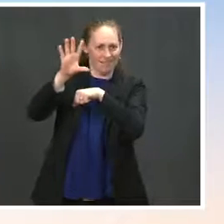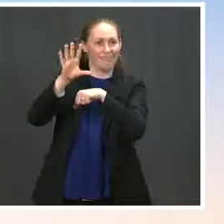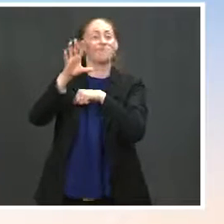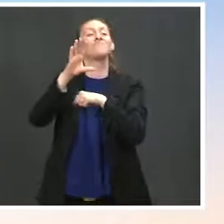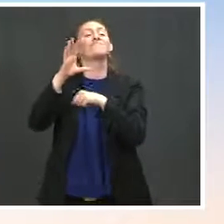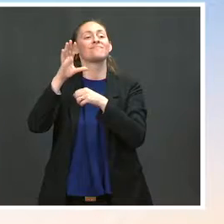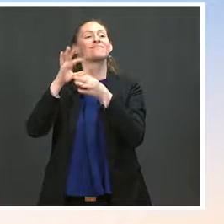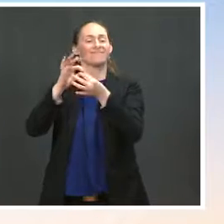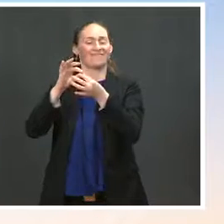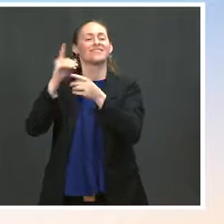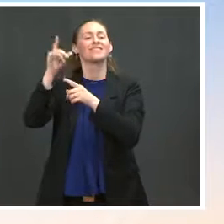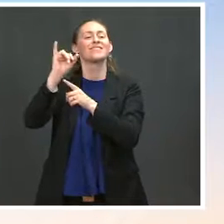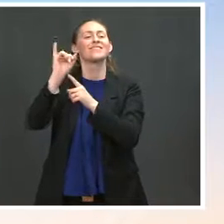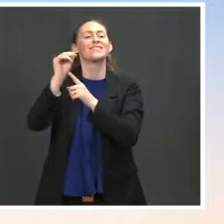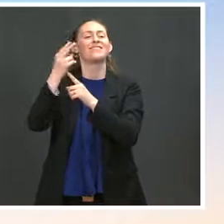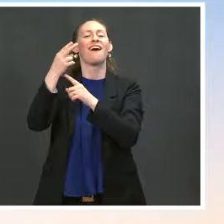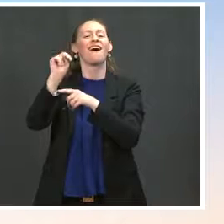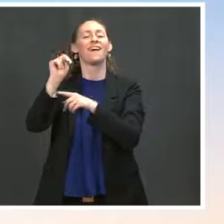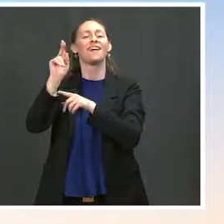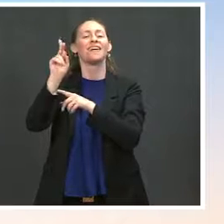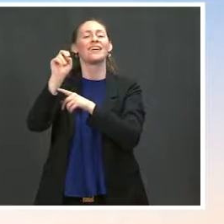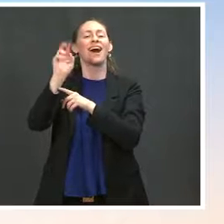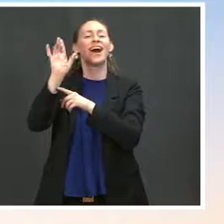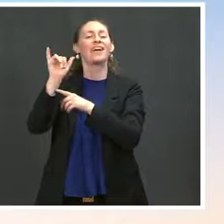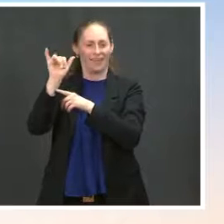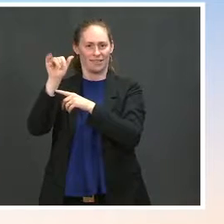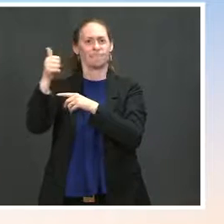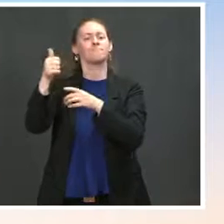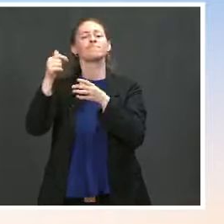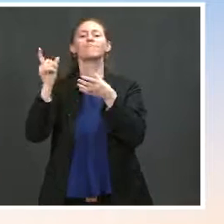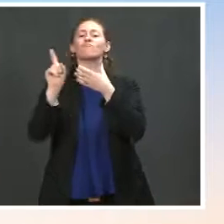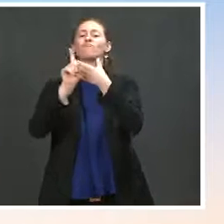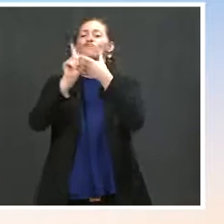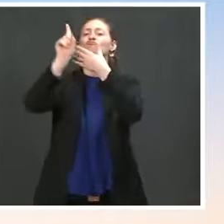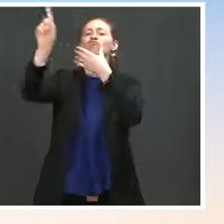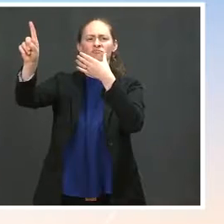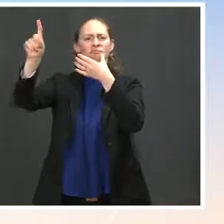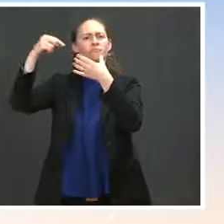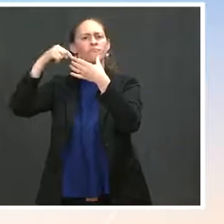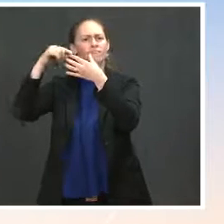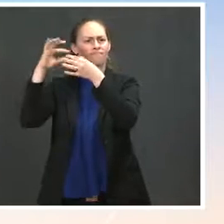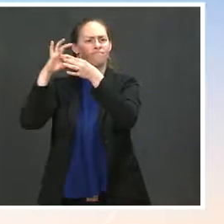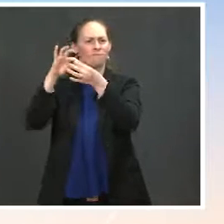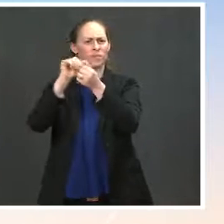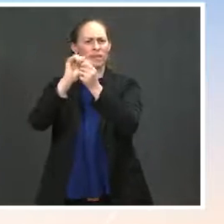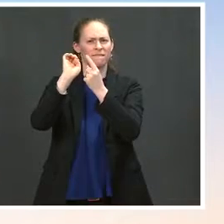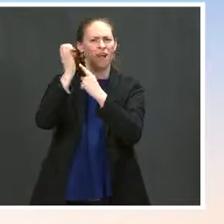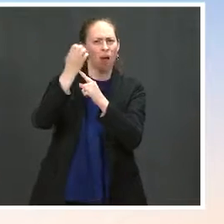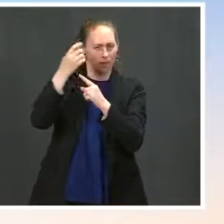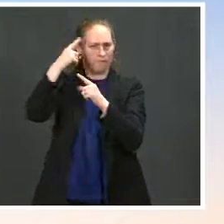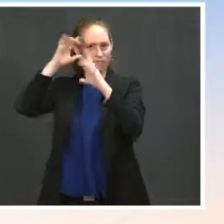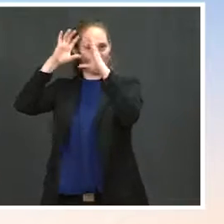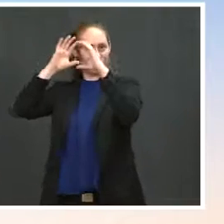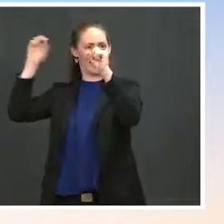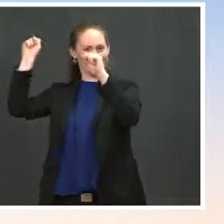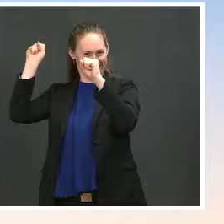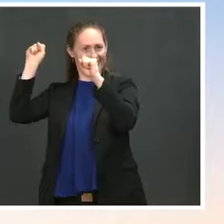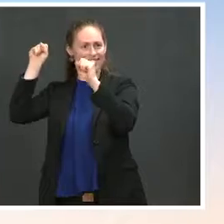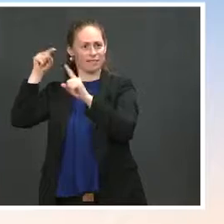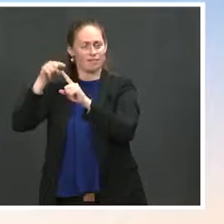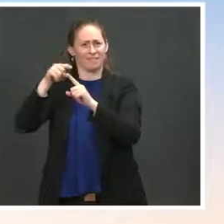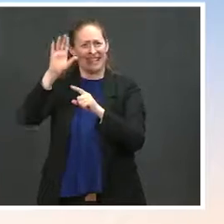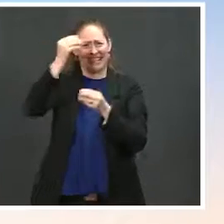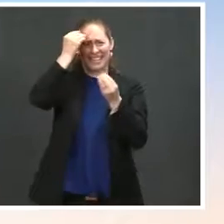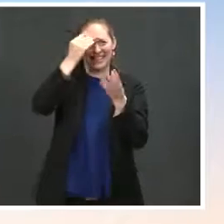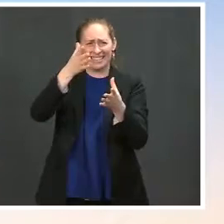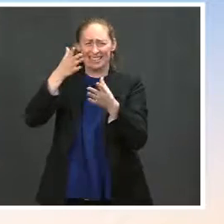excited to have them here after their short remarks. They will be able to take just a few questions because they have a busy climate summit underway. With that, I will turn